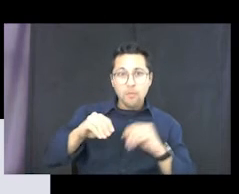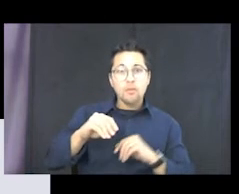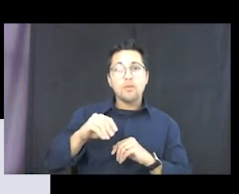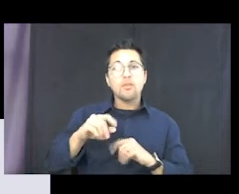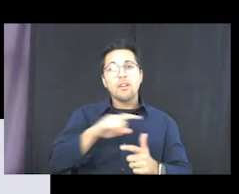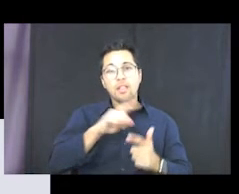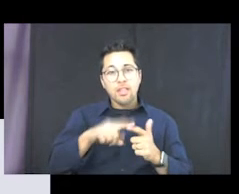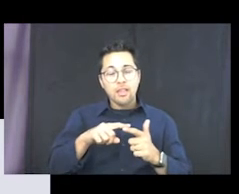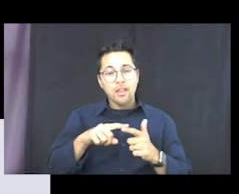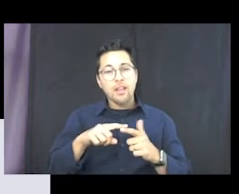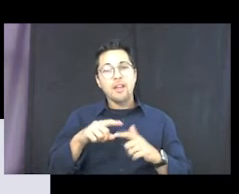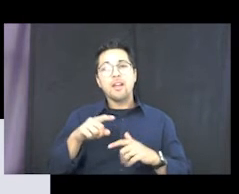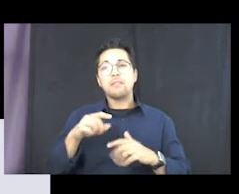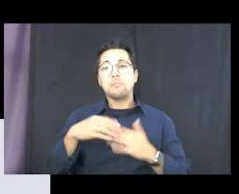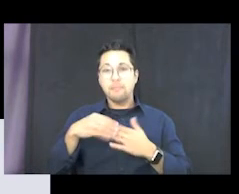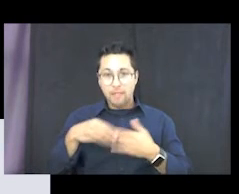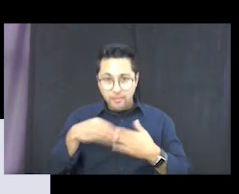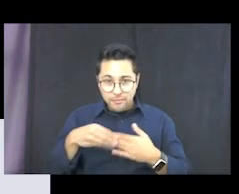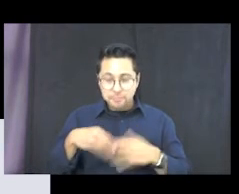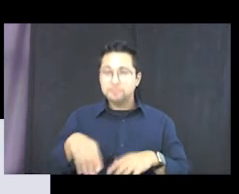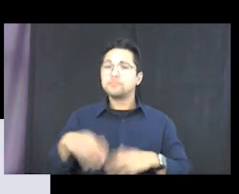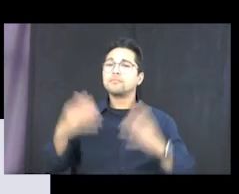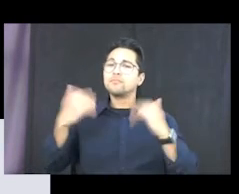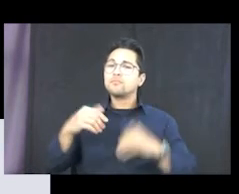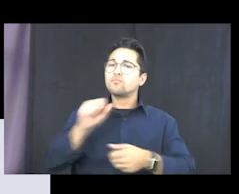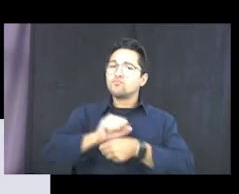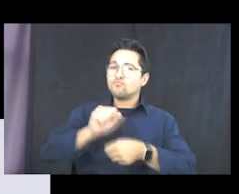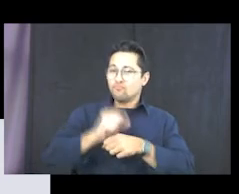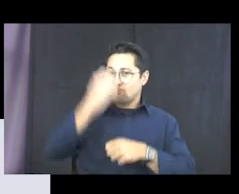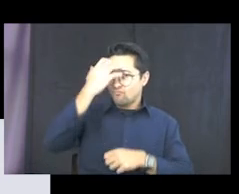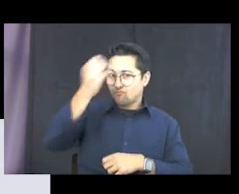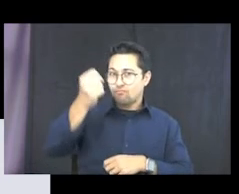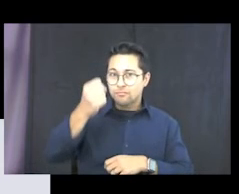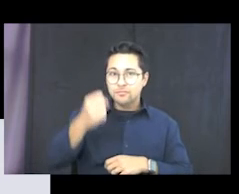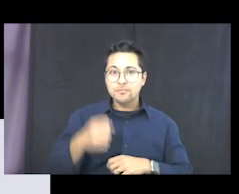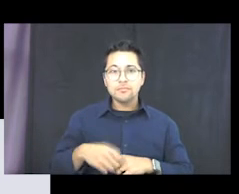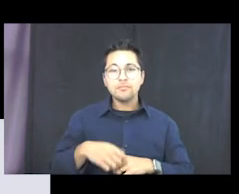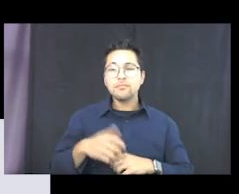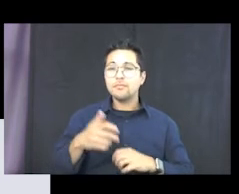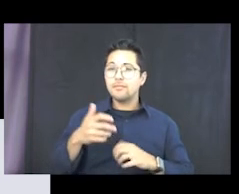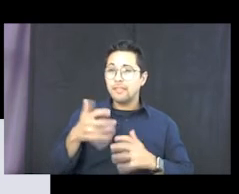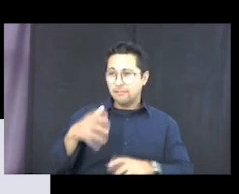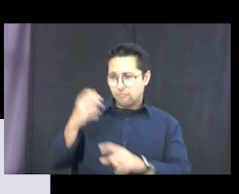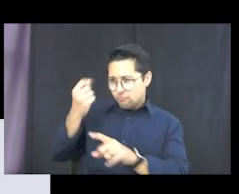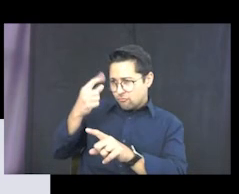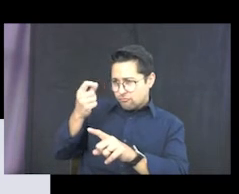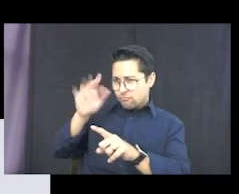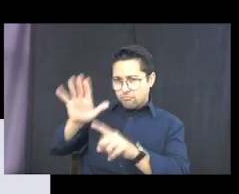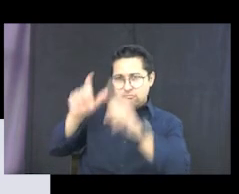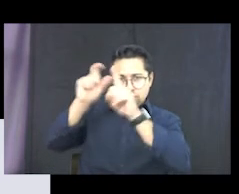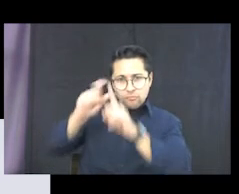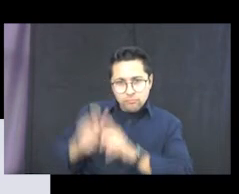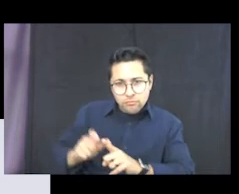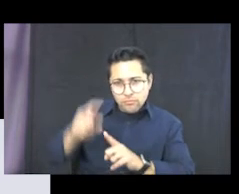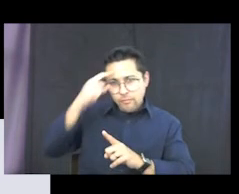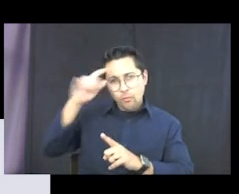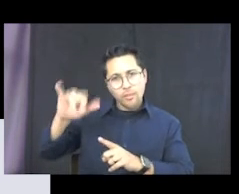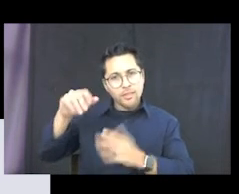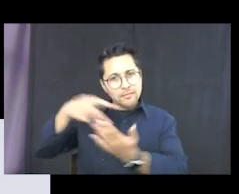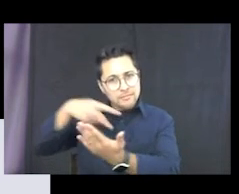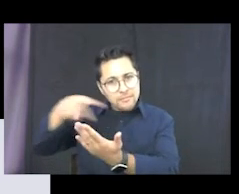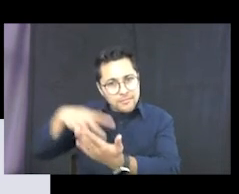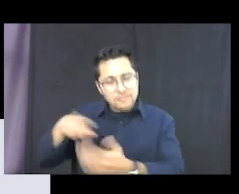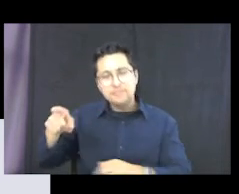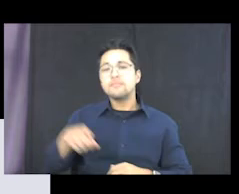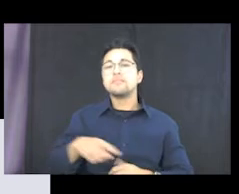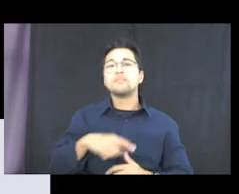be flexible. We also used our working memory. Once we understood the vocabulary of the terms our instructor called out,